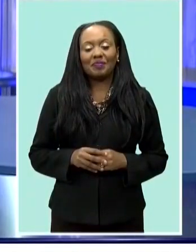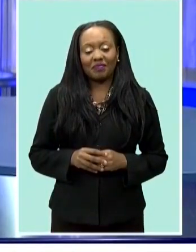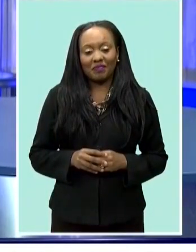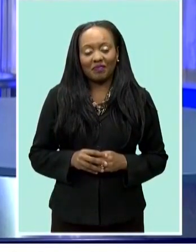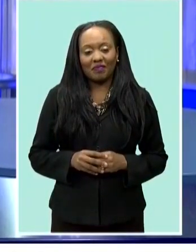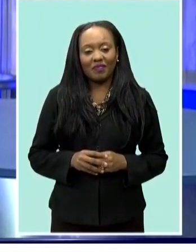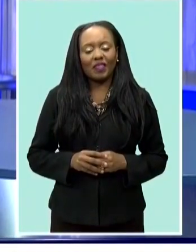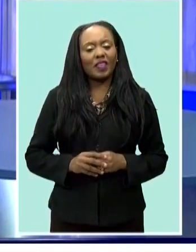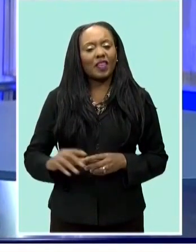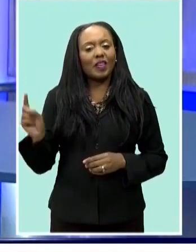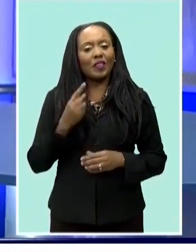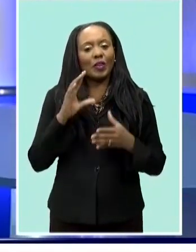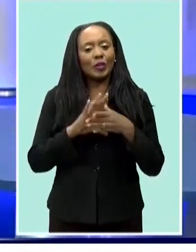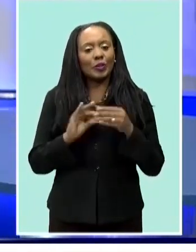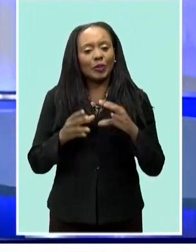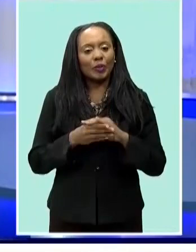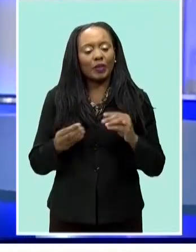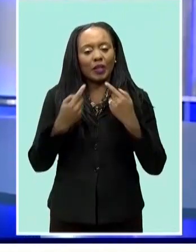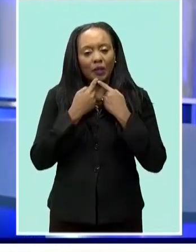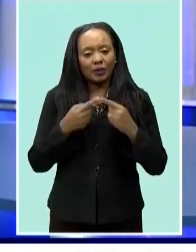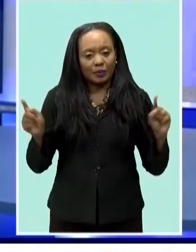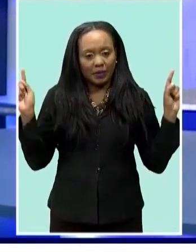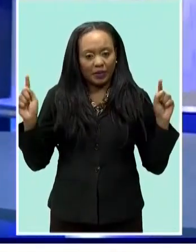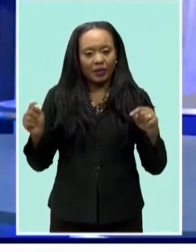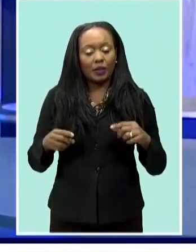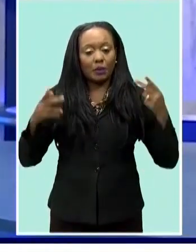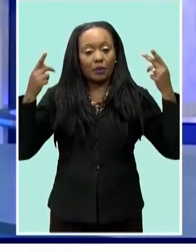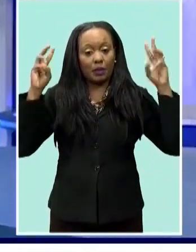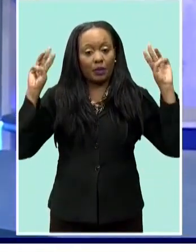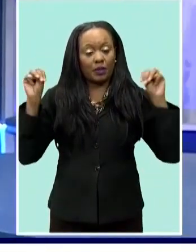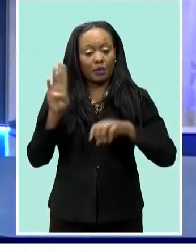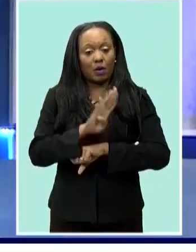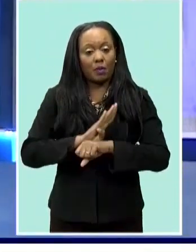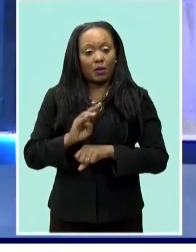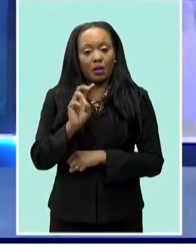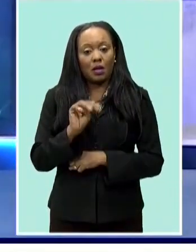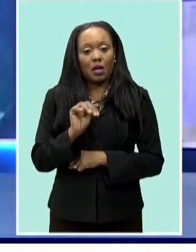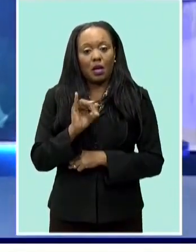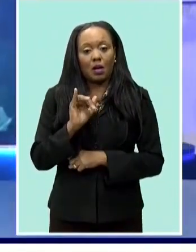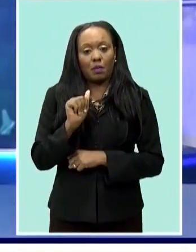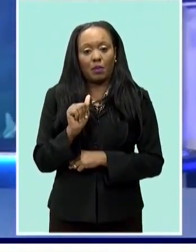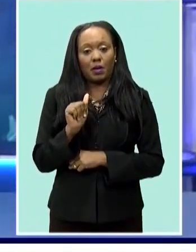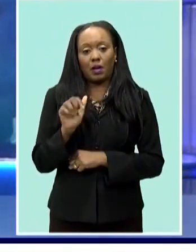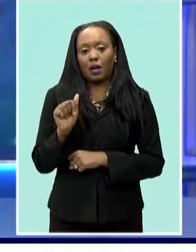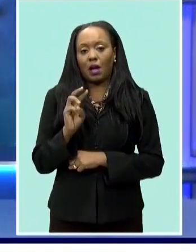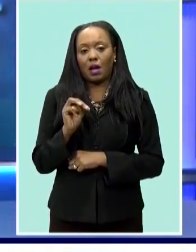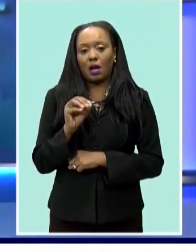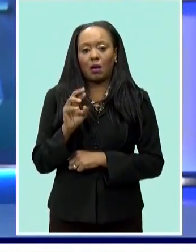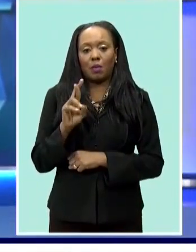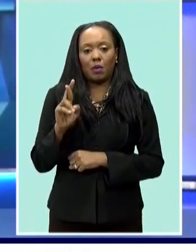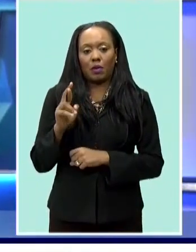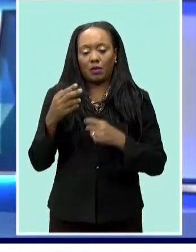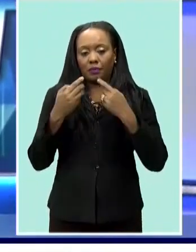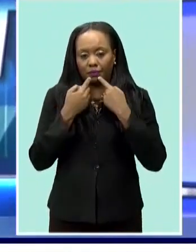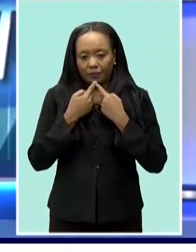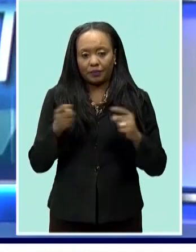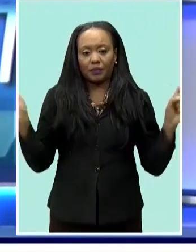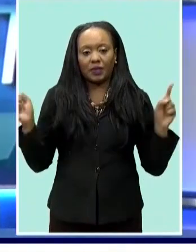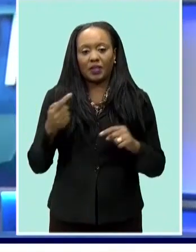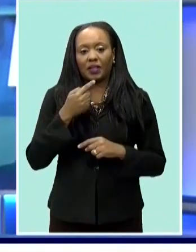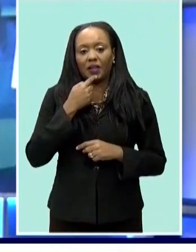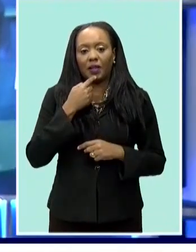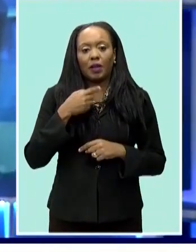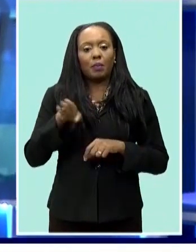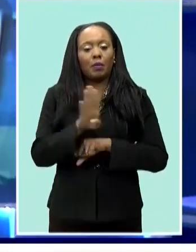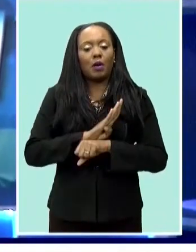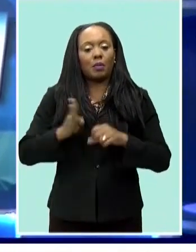And we begin our news tonight with this announcement made moments ago by Prime Minister Mia Motley. She has disclosed that Barbadians will